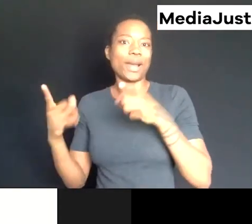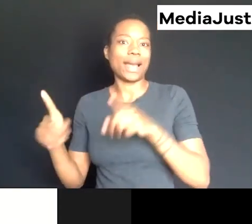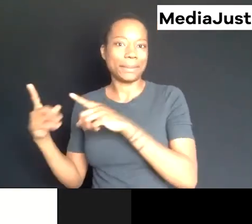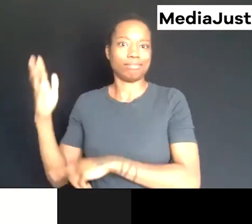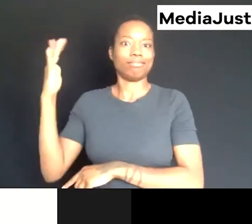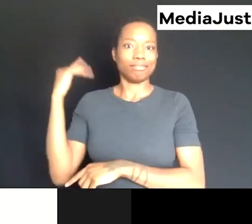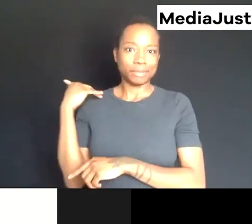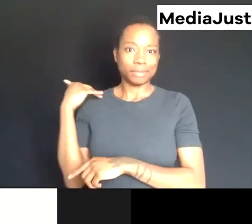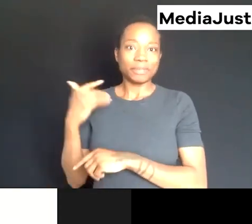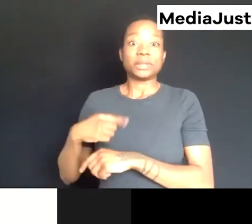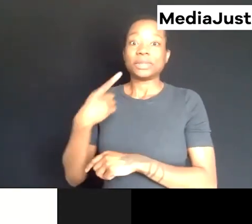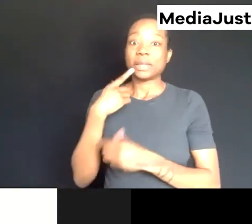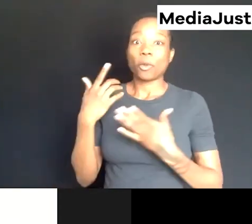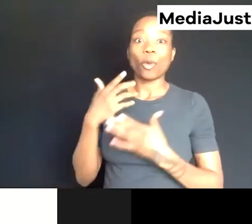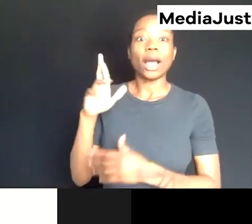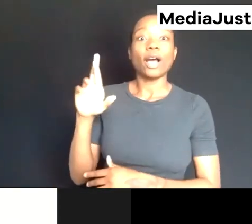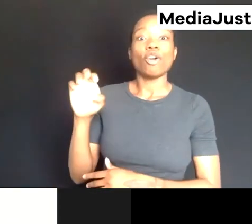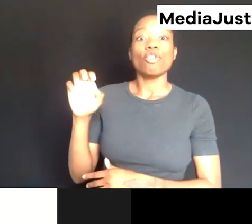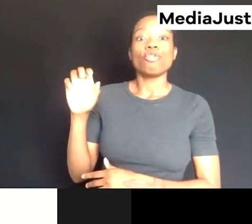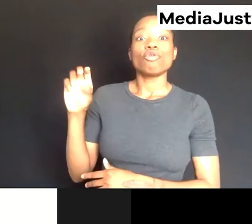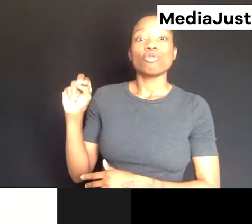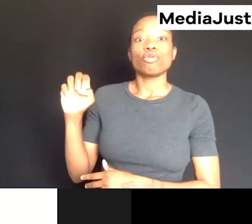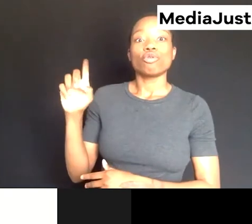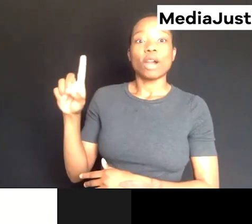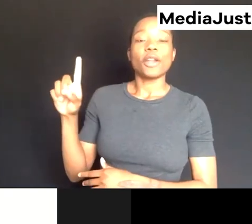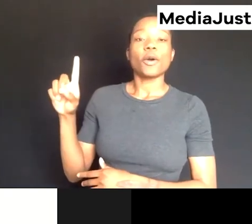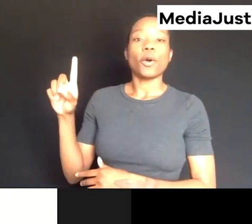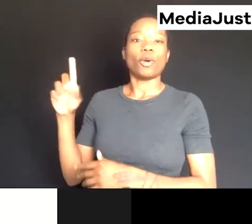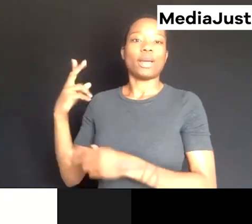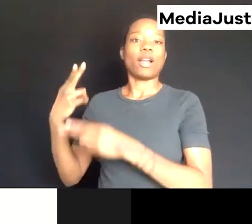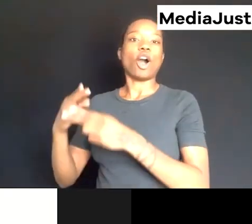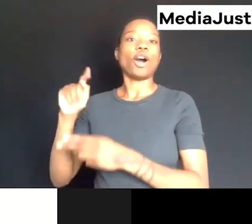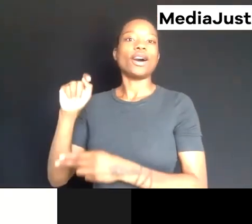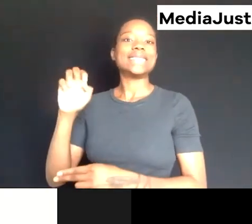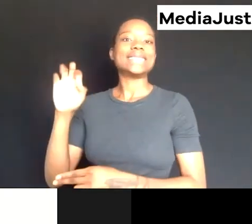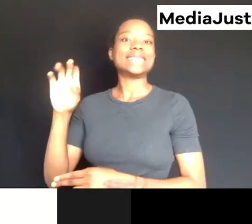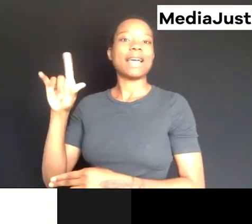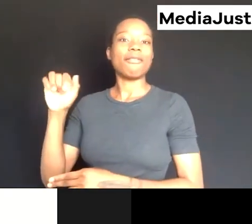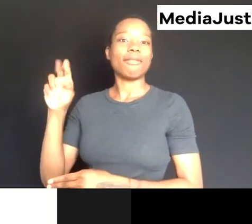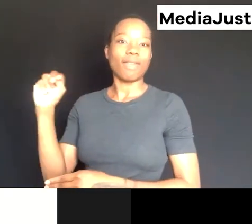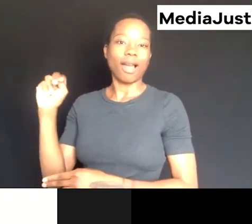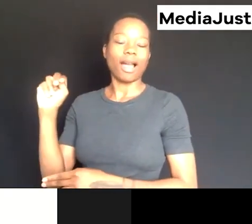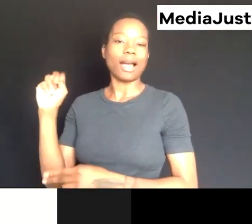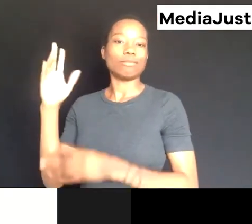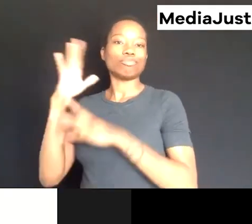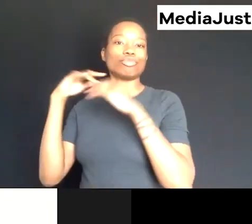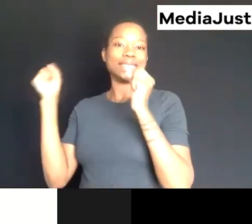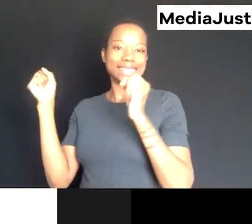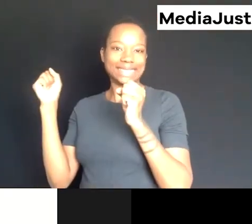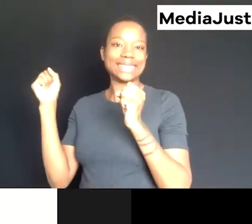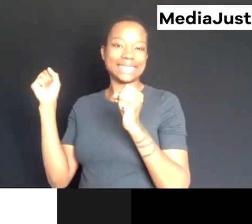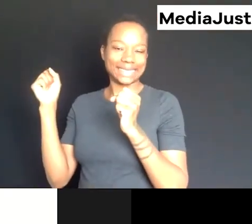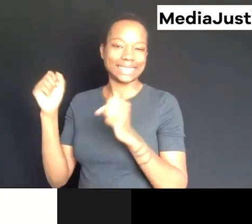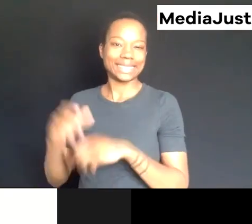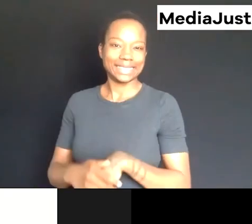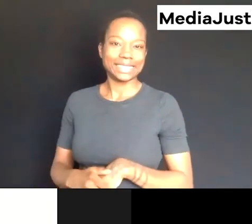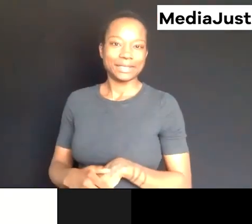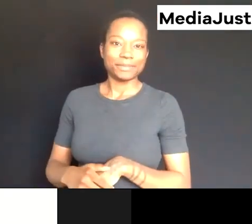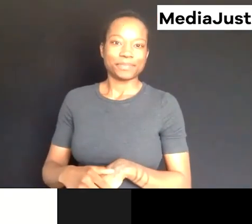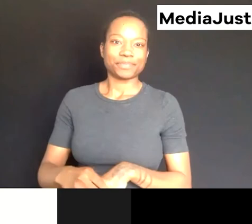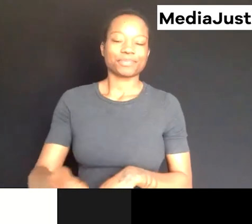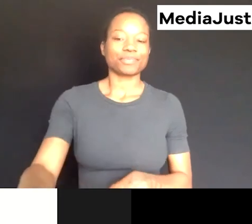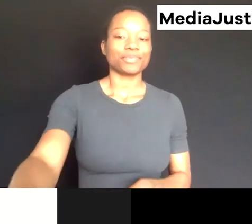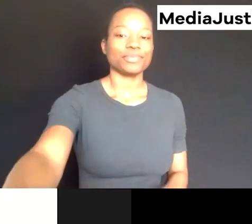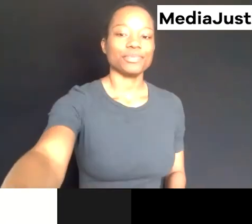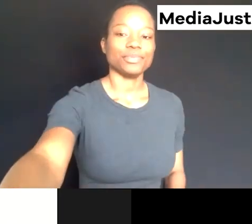it's not hard to show why that's true when the media system would not hold you accountable. So let me go back